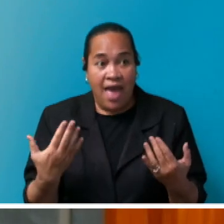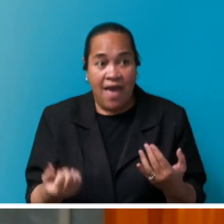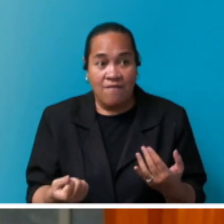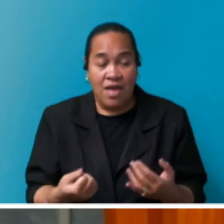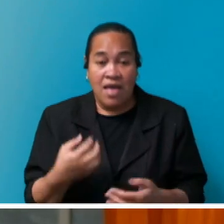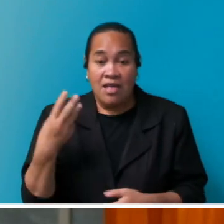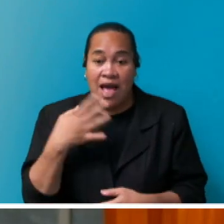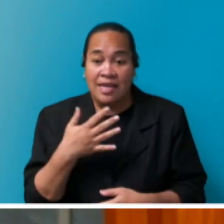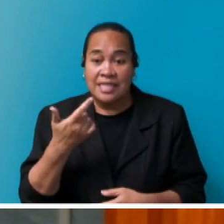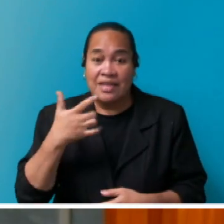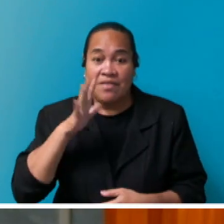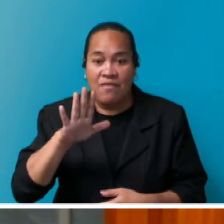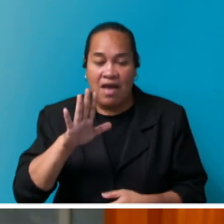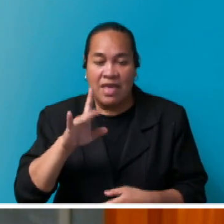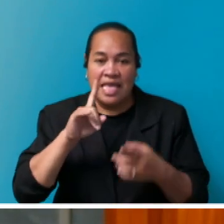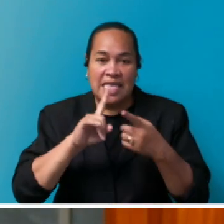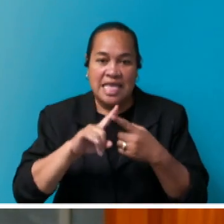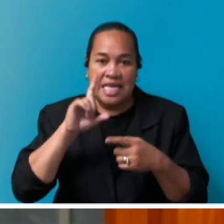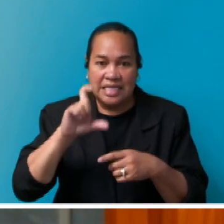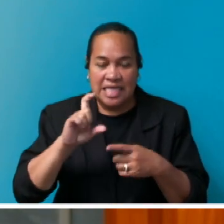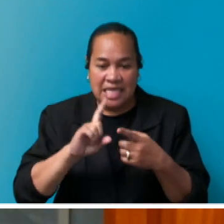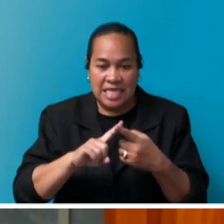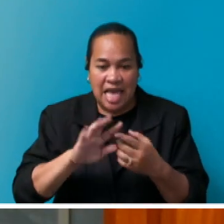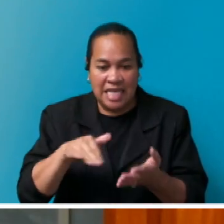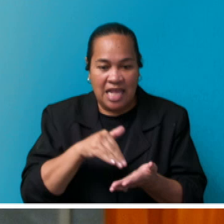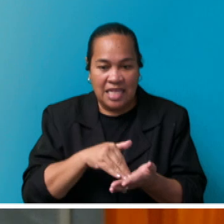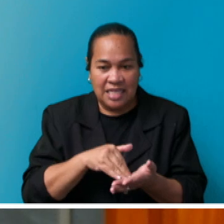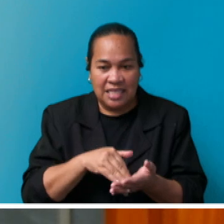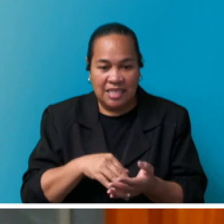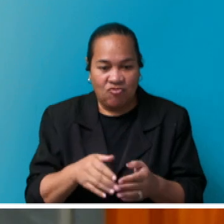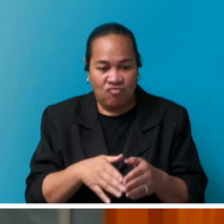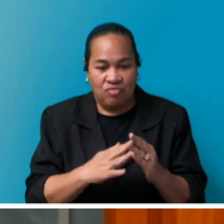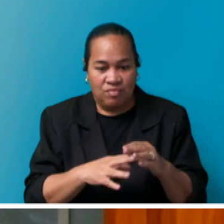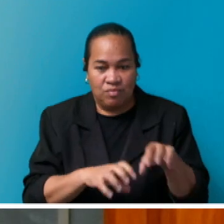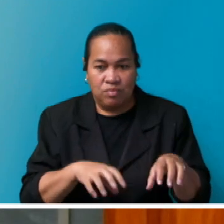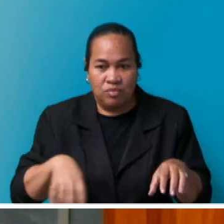875 ECE centres serving around over